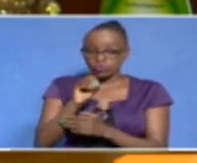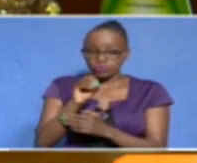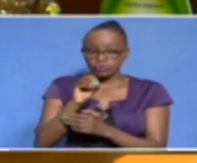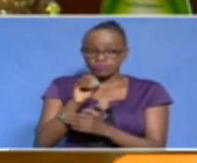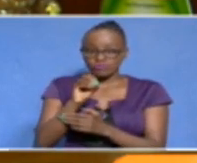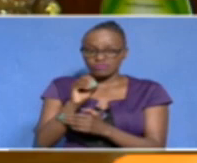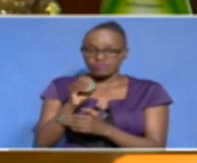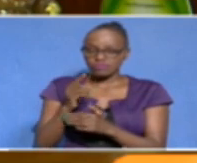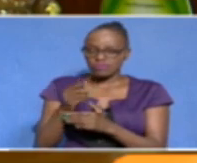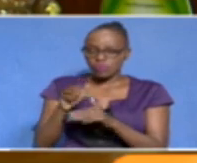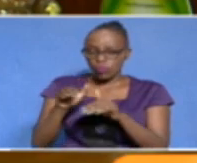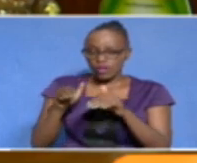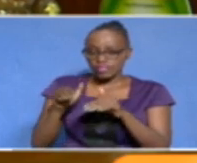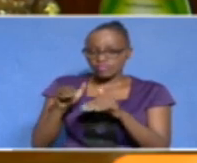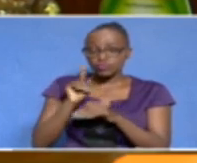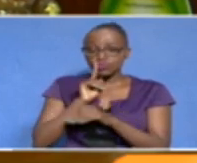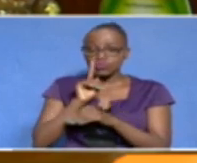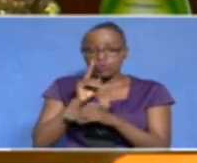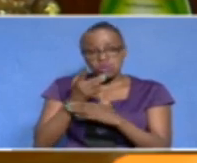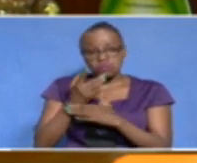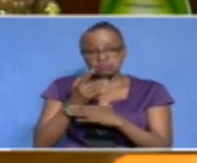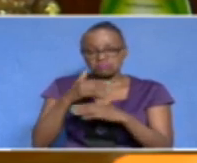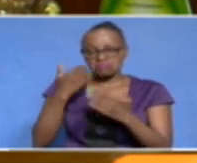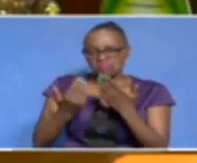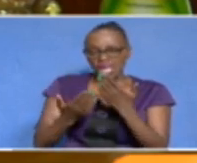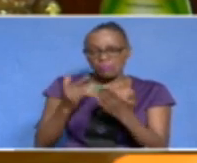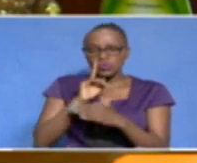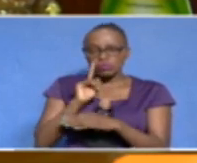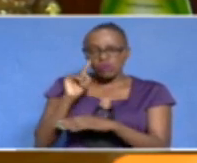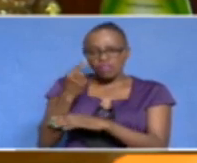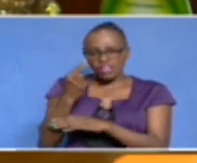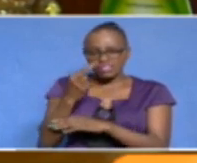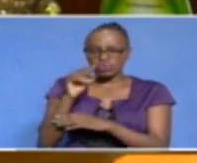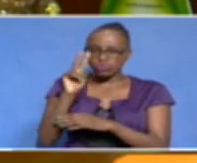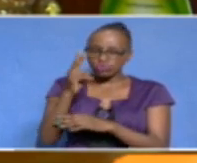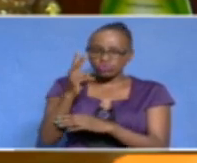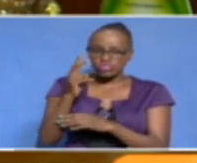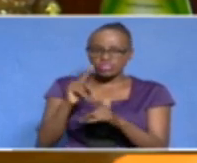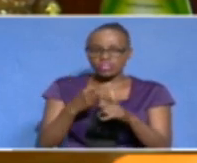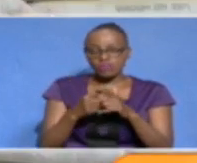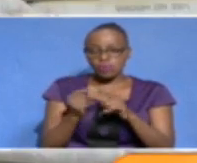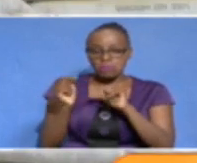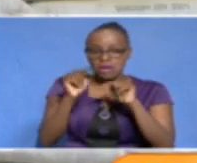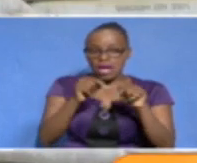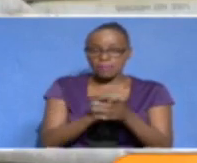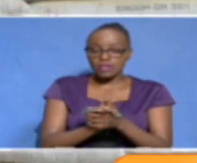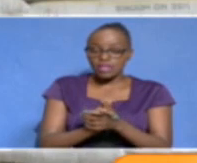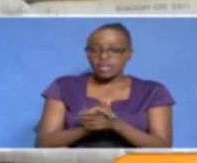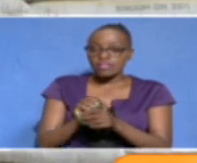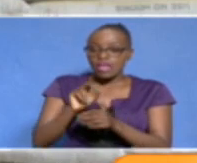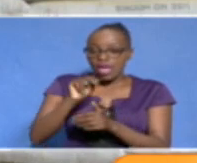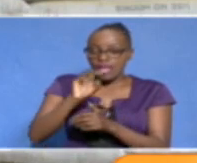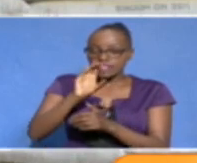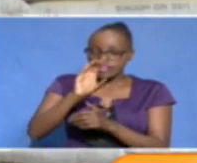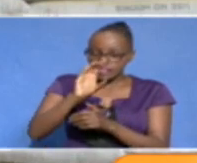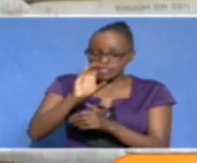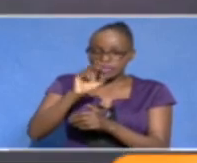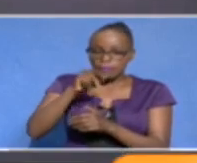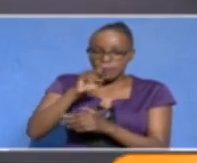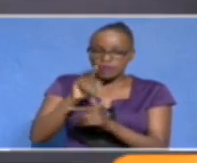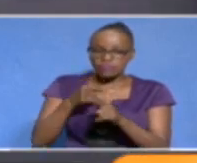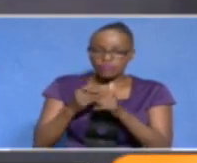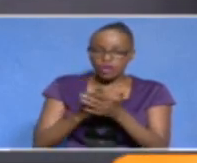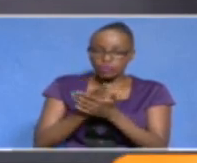So we are renewing tomorrow. Most probably the first one or two will be appearing. The cereals board, guided by the Strategic